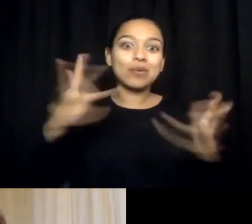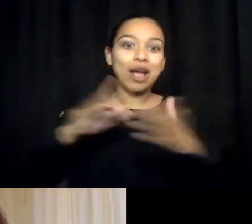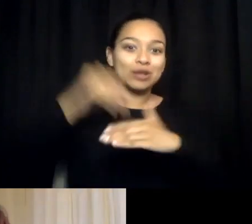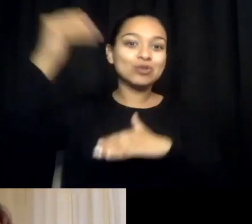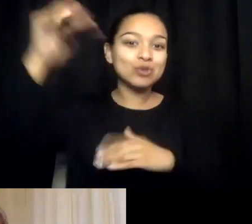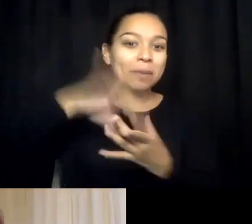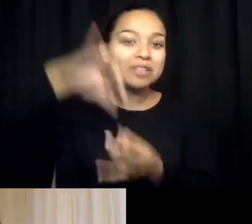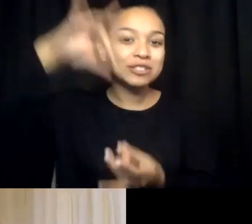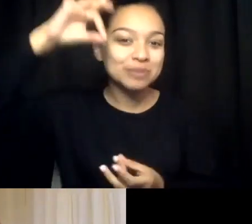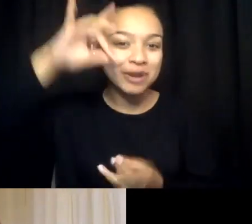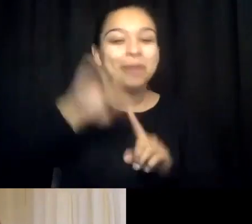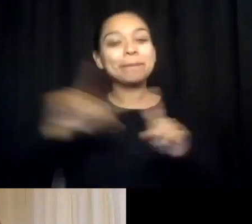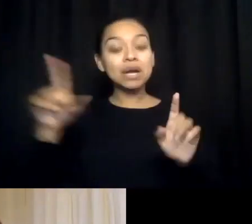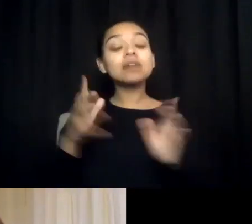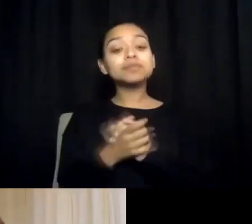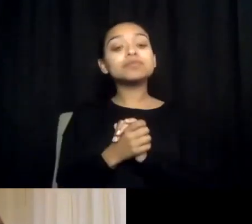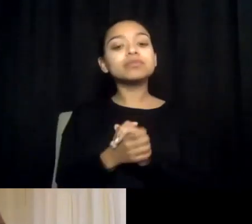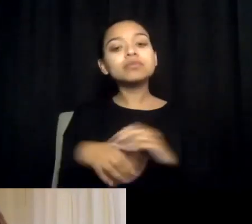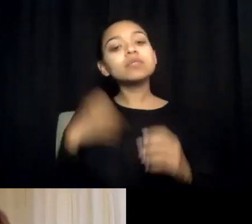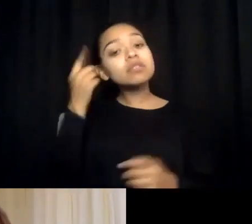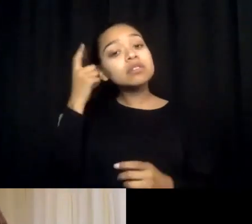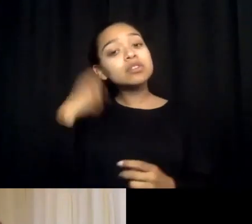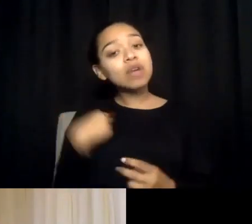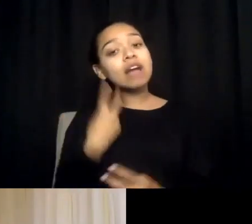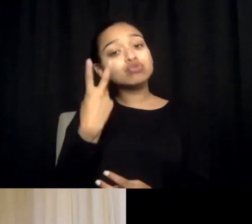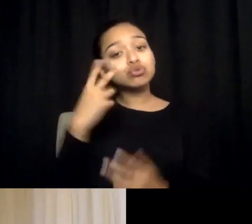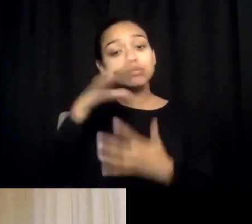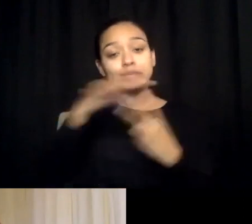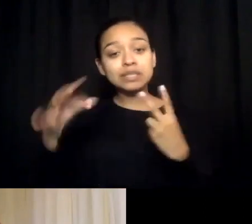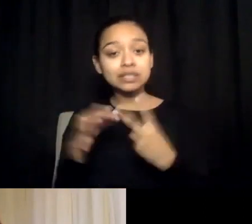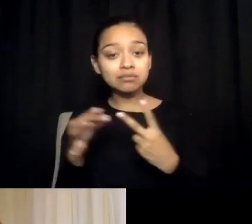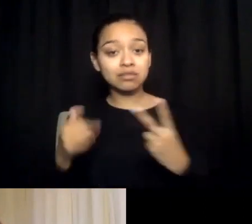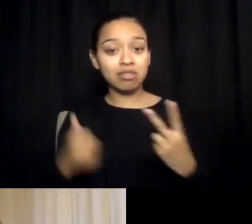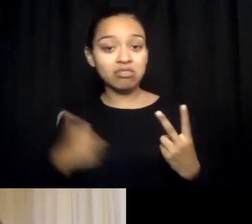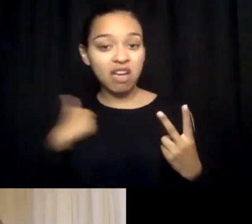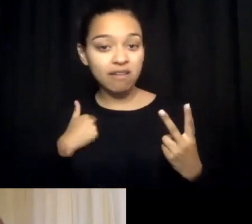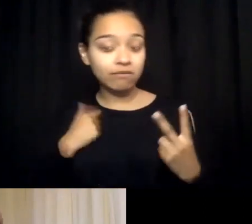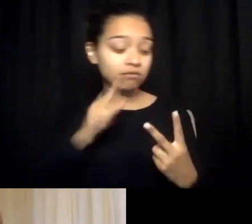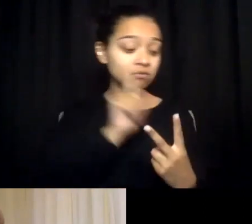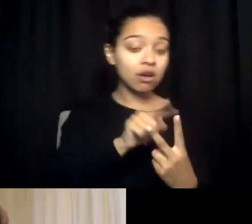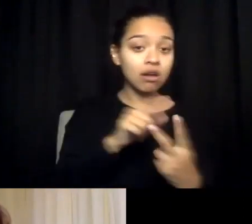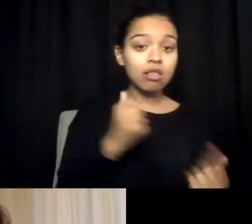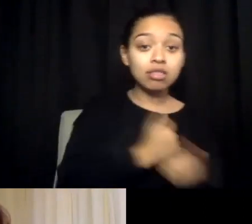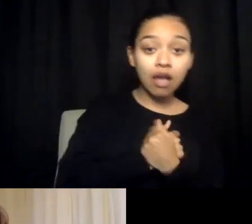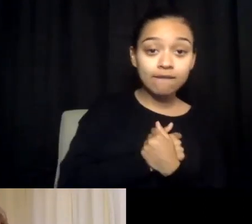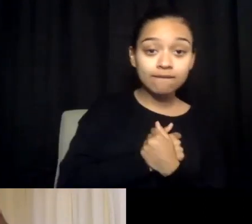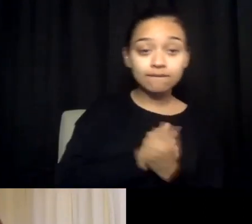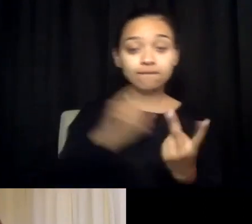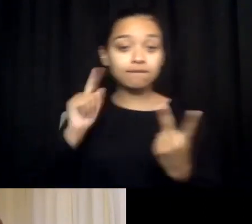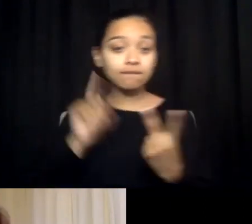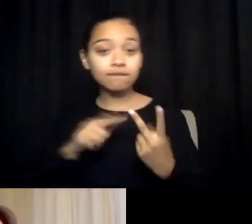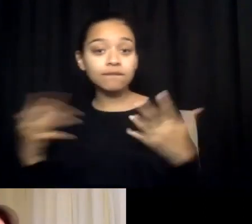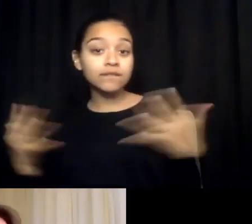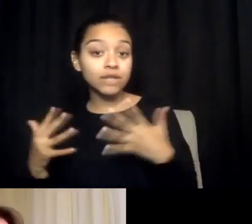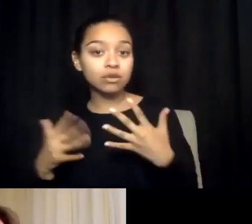mixing, you have two choices in life, love or fear. Right. And go towards the love. And so I